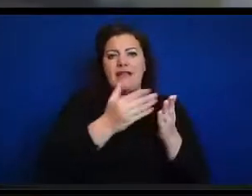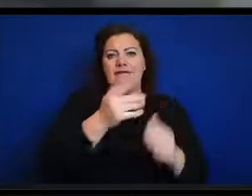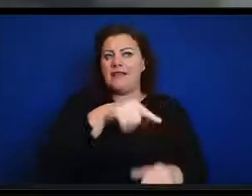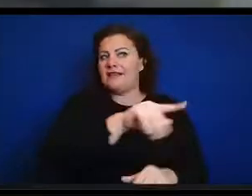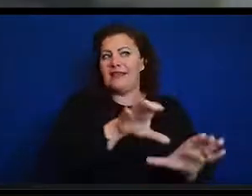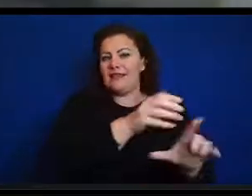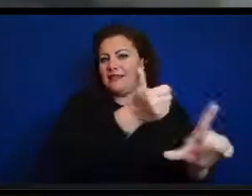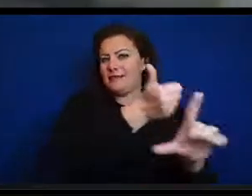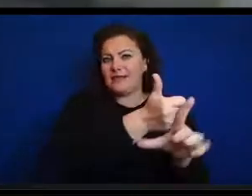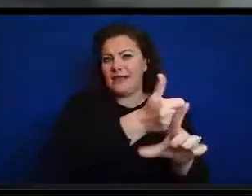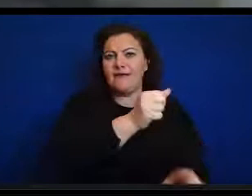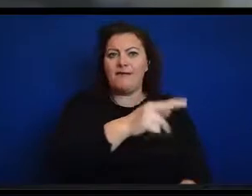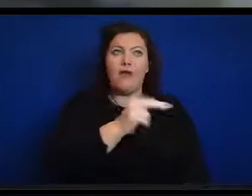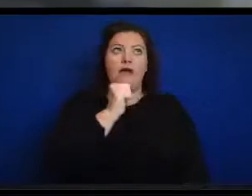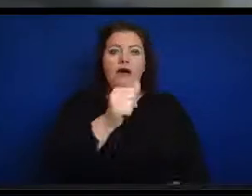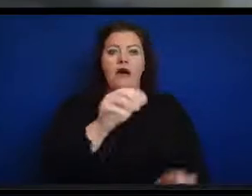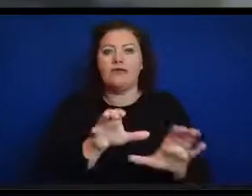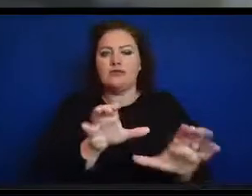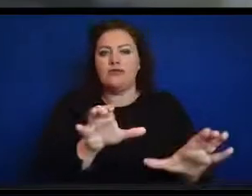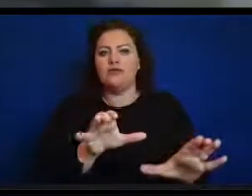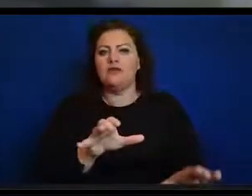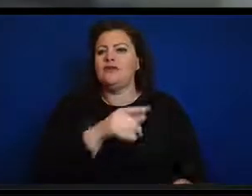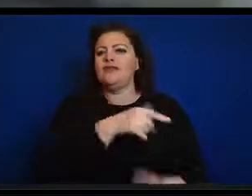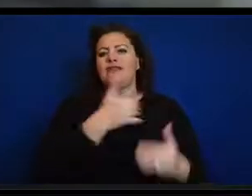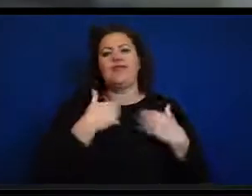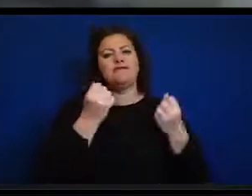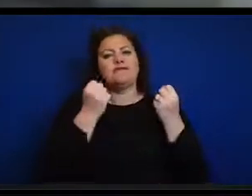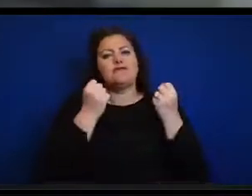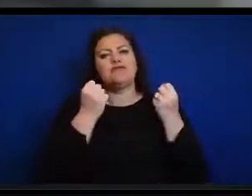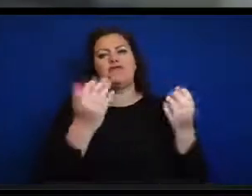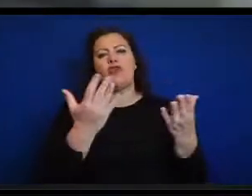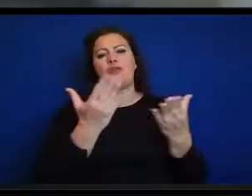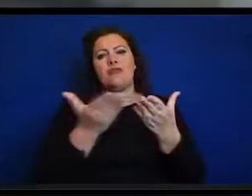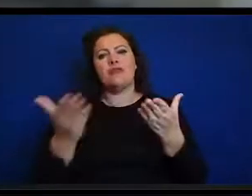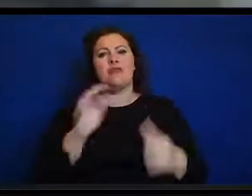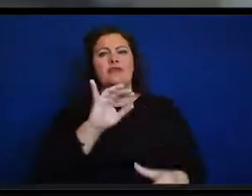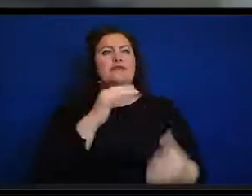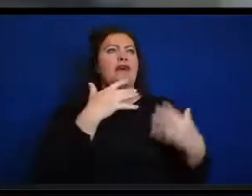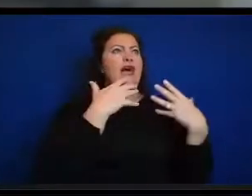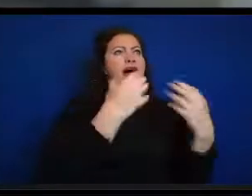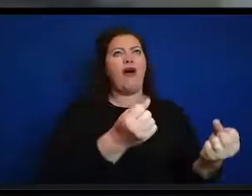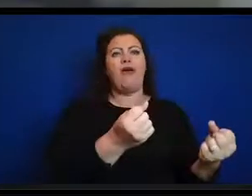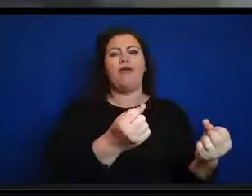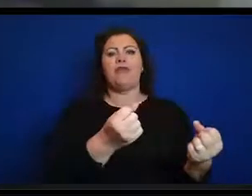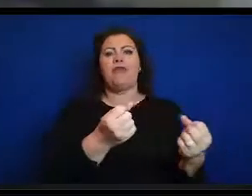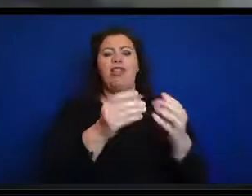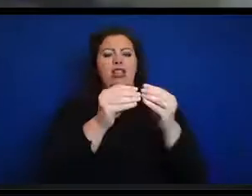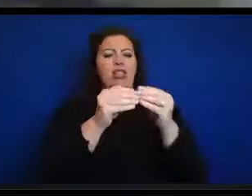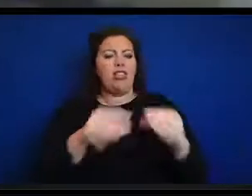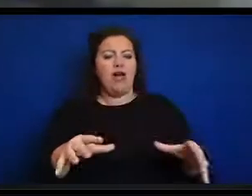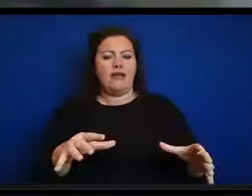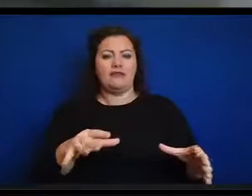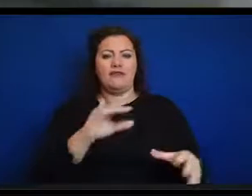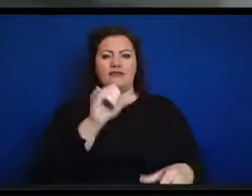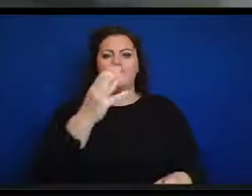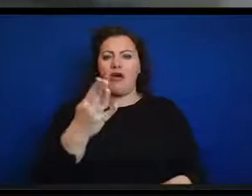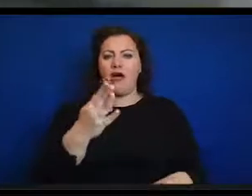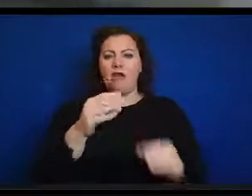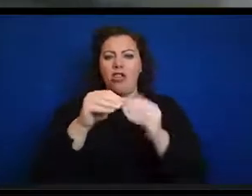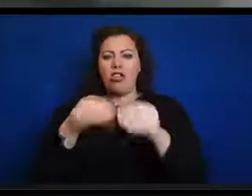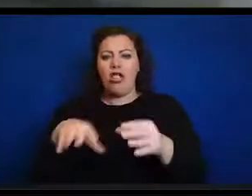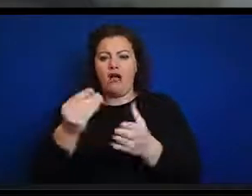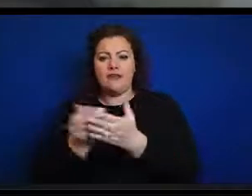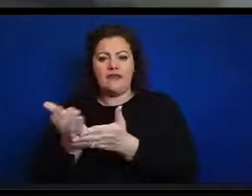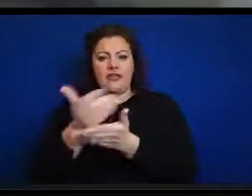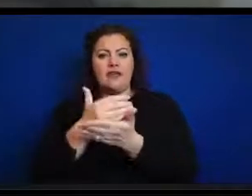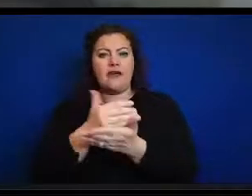or they didn't do. There are so many things such as health, loss of job, loss of income,